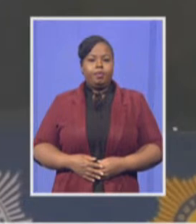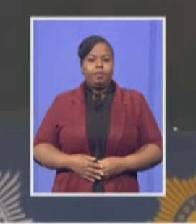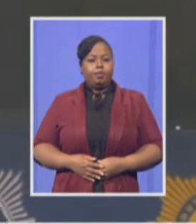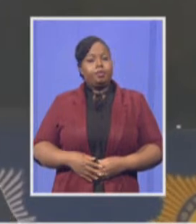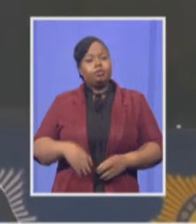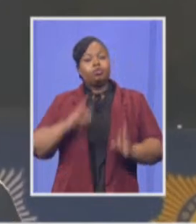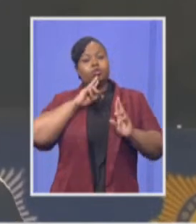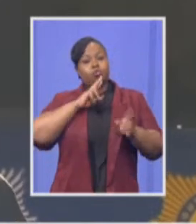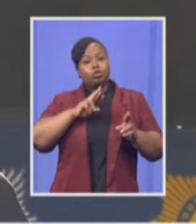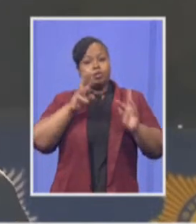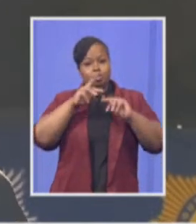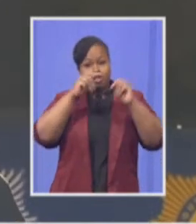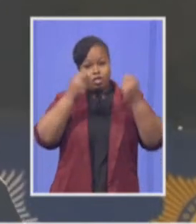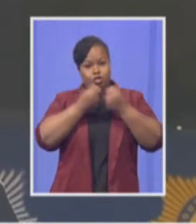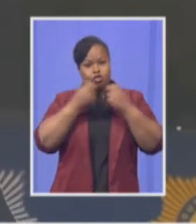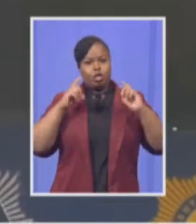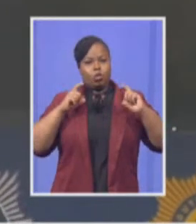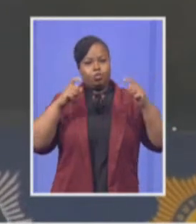ku-national commissioner.